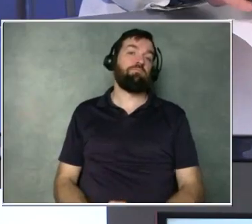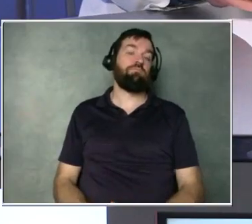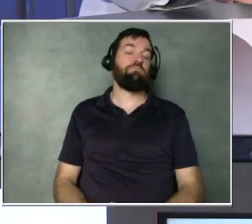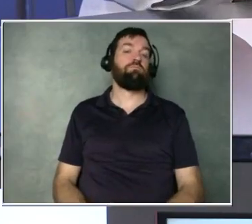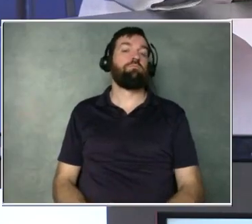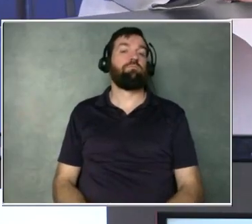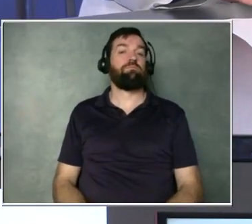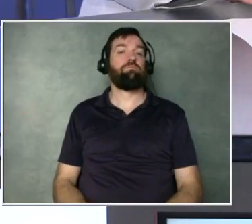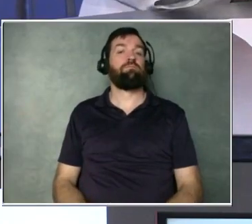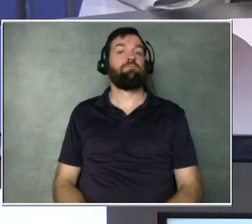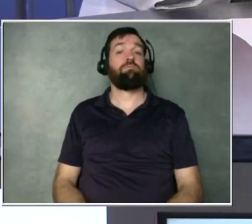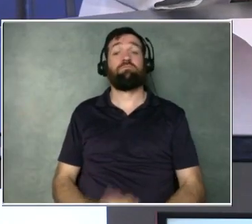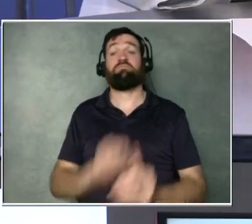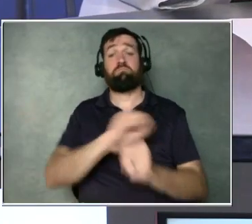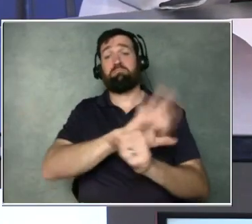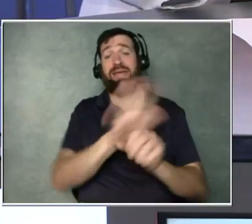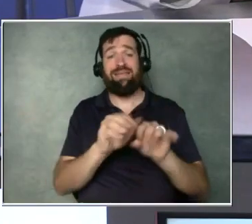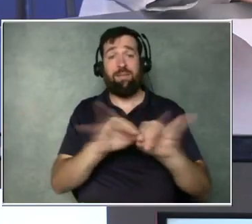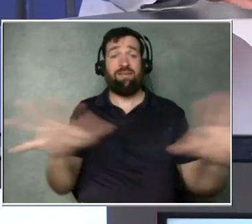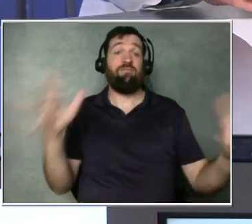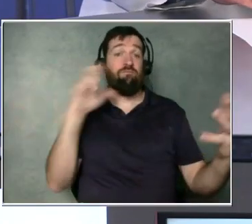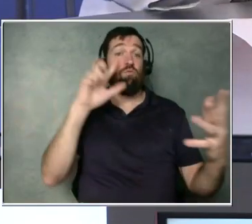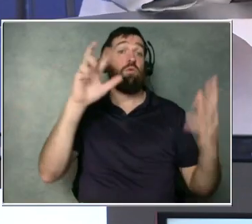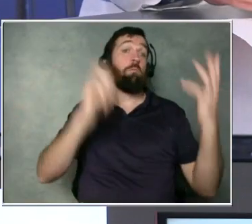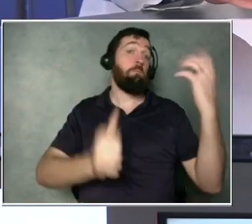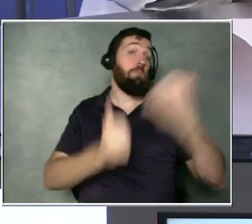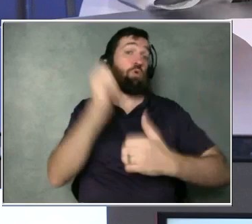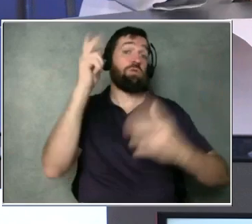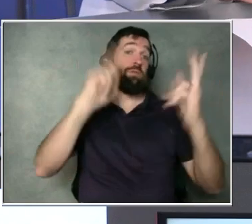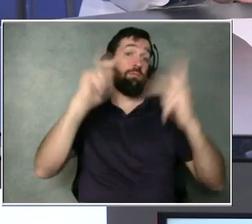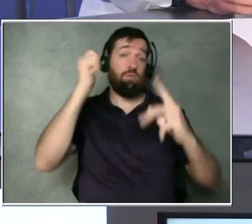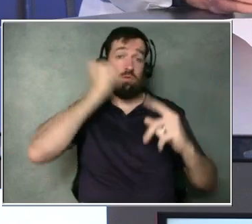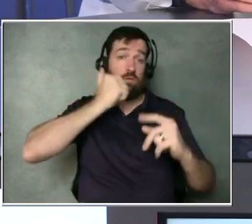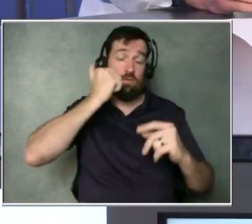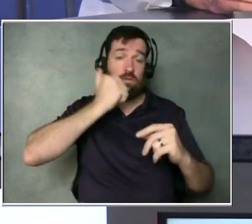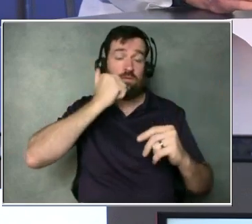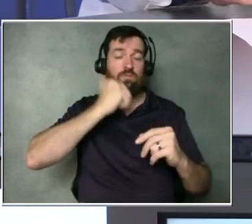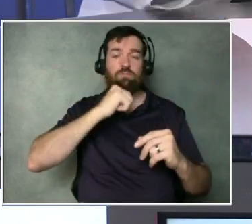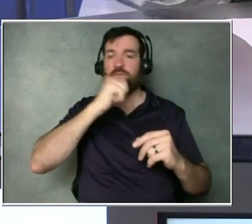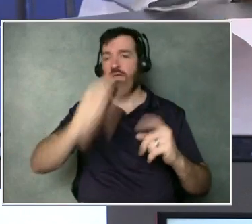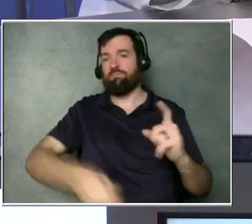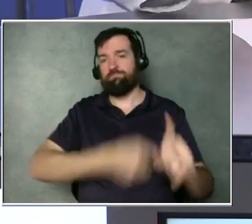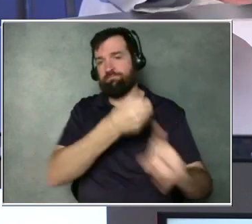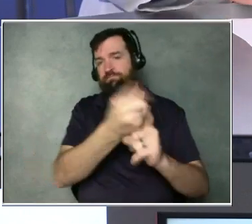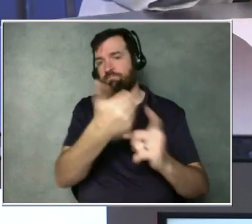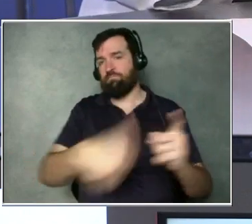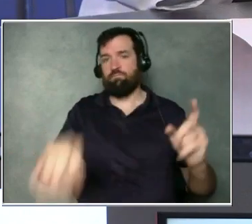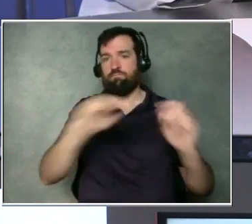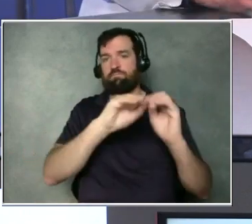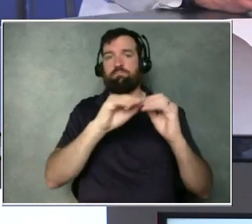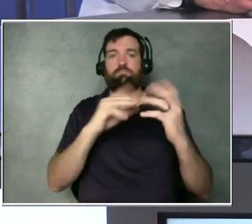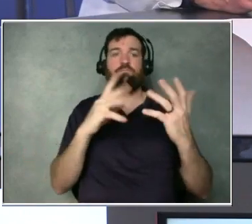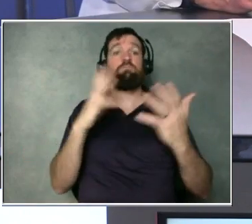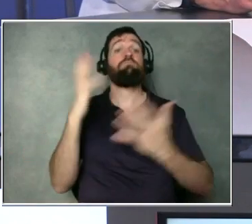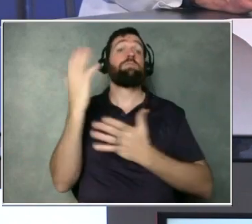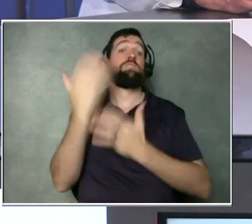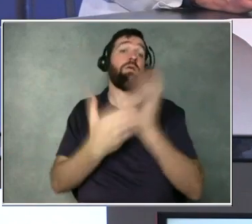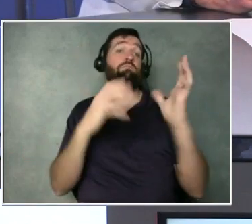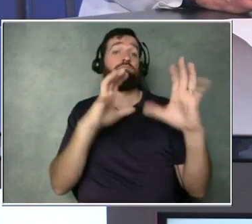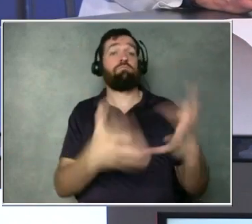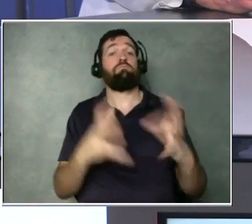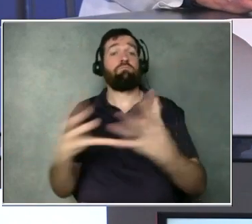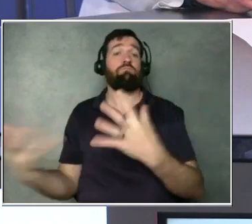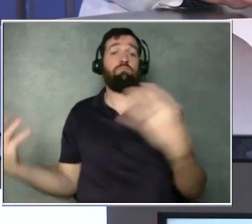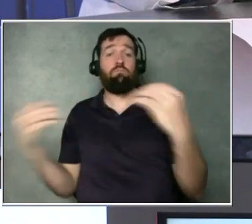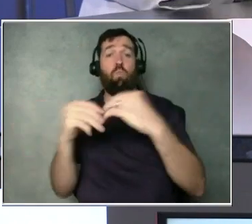again, the pandemic for the most part, for most people, day to day is not affecting you. There are populations who are at higher risk, those